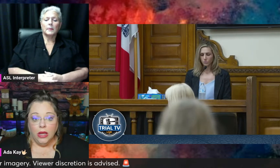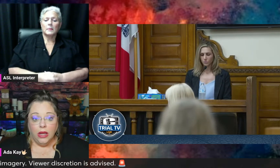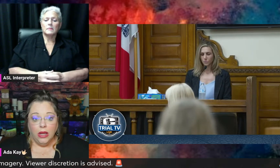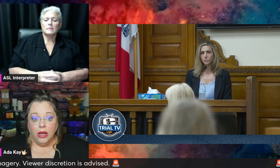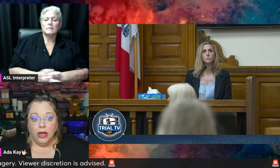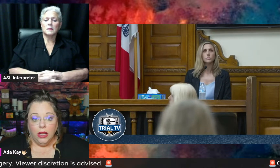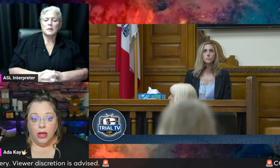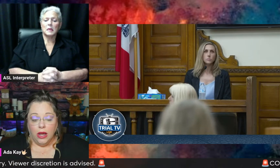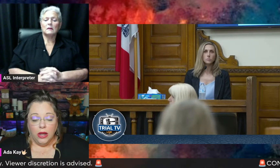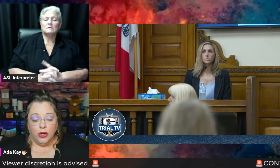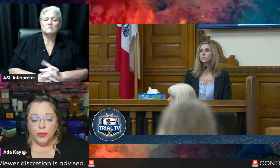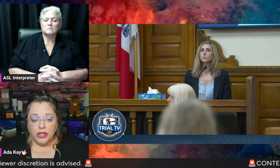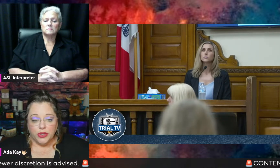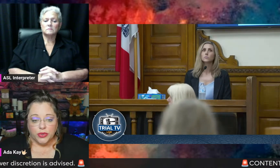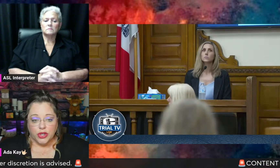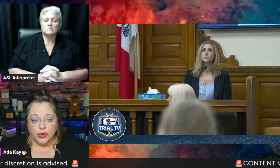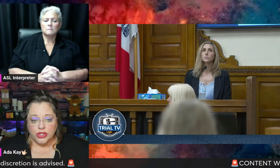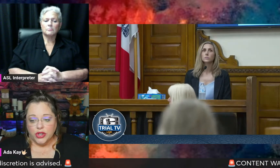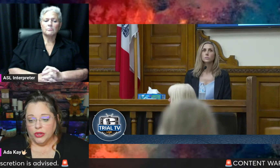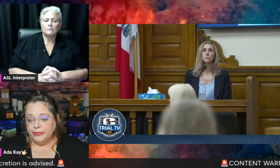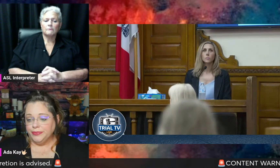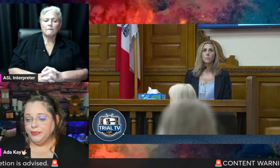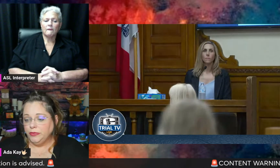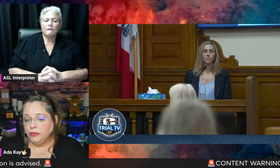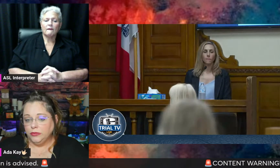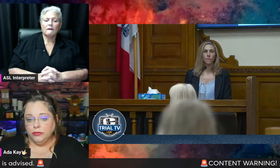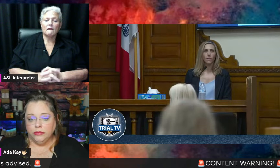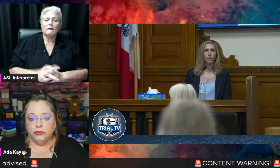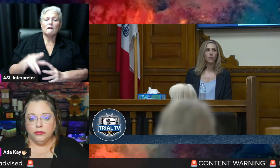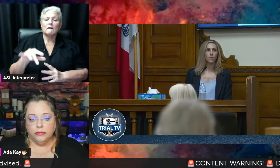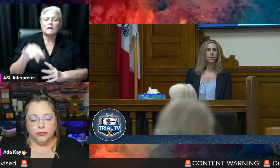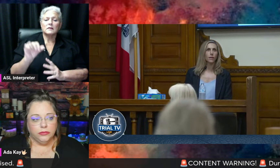This one. I Hey, we hope they publish don't your show own? this, y'all. Yes.